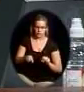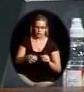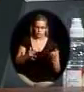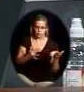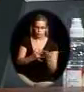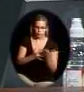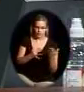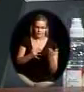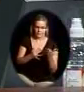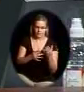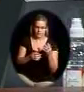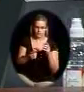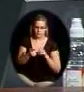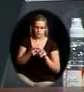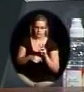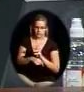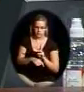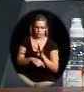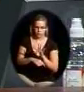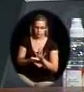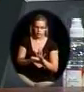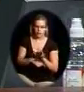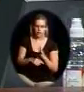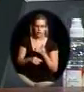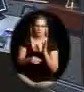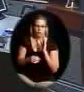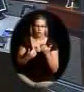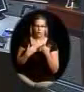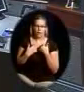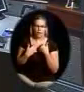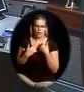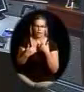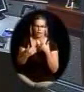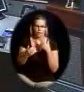until 6:45, and then we'll do our recognitions at that time.